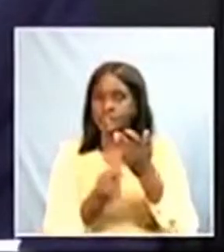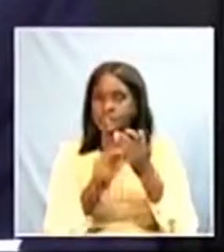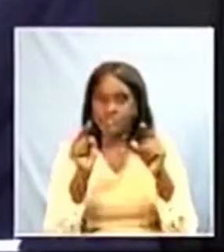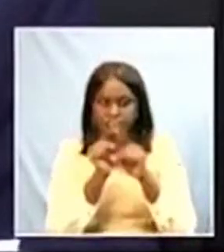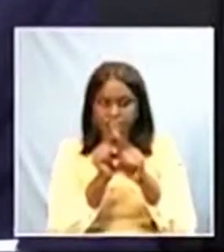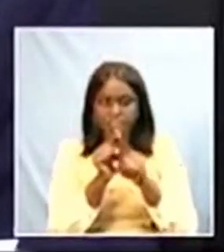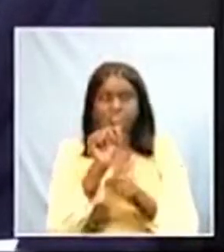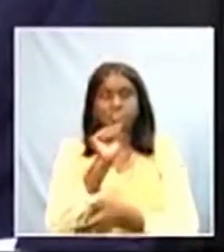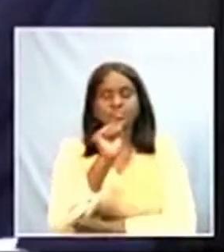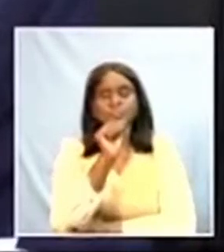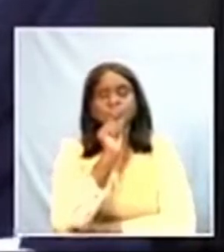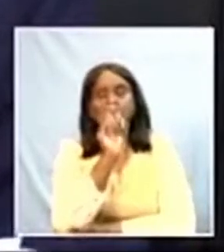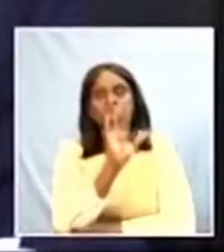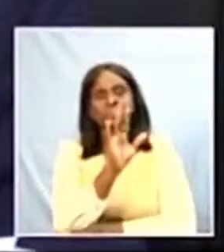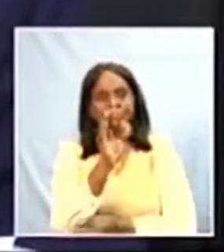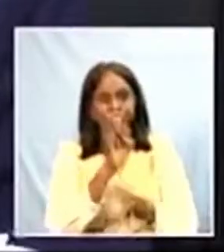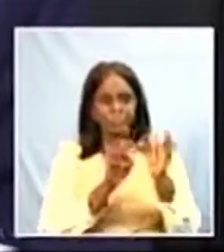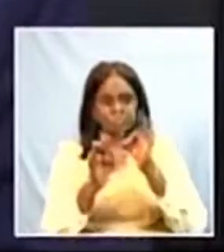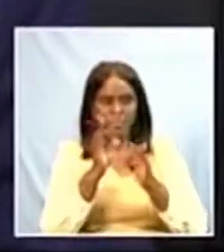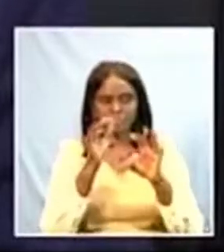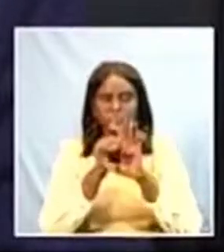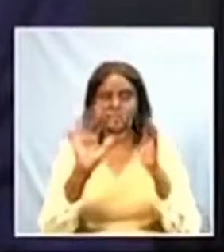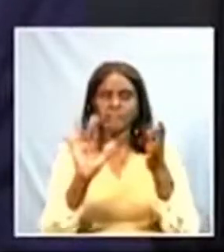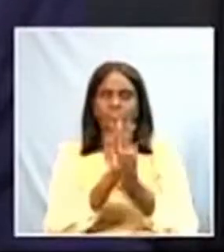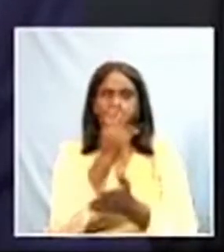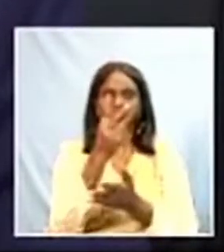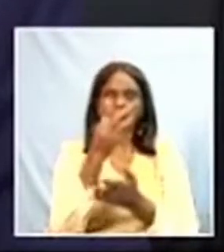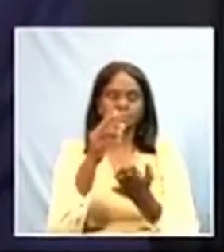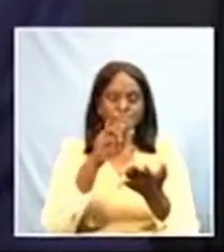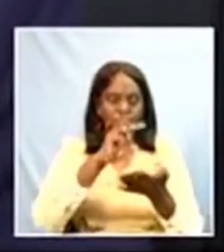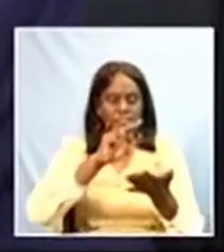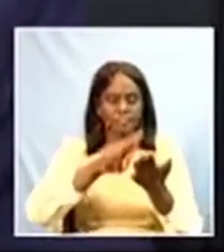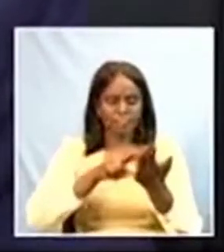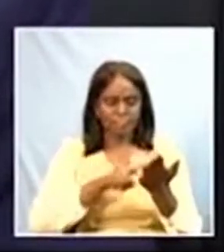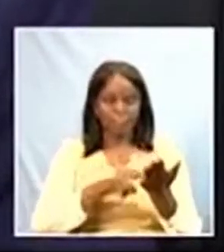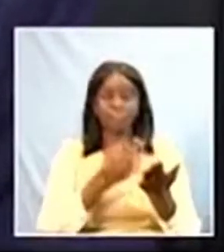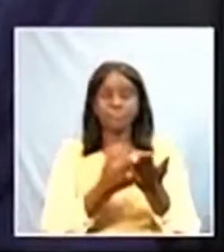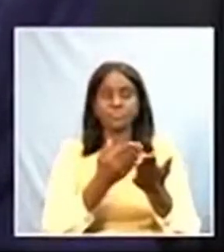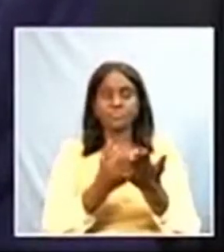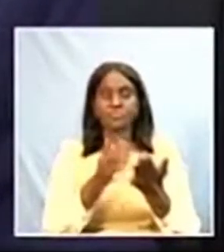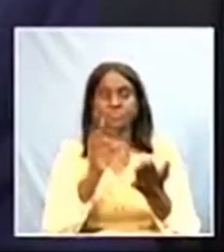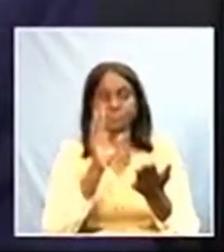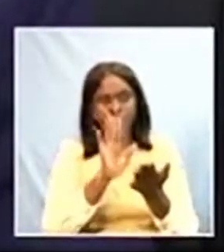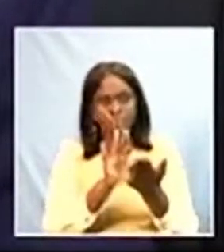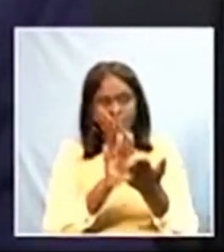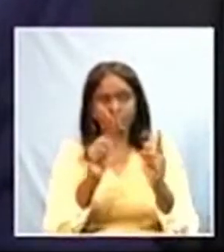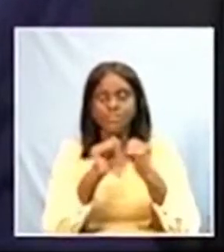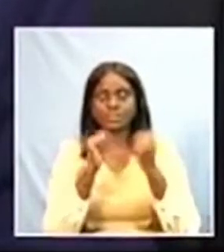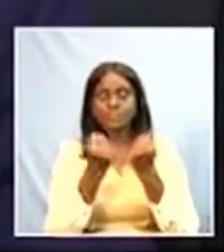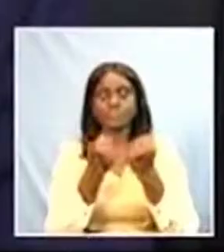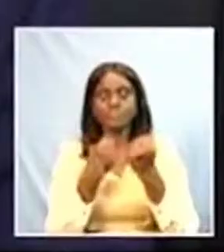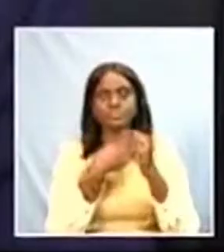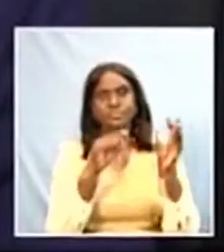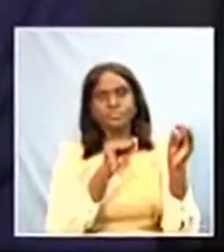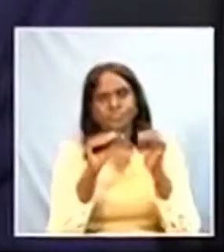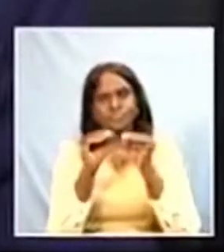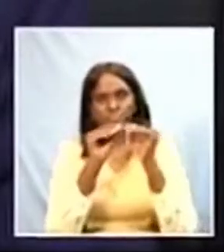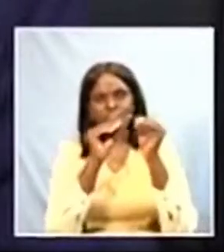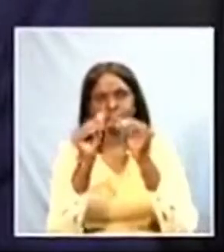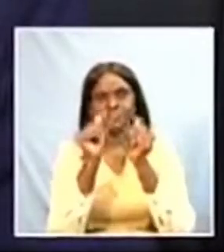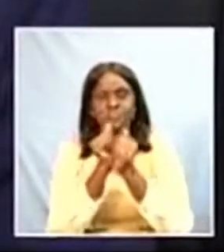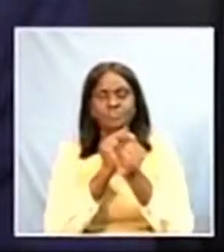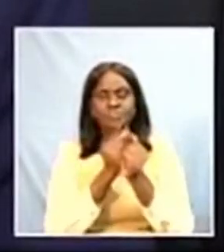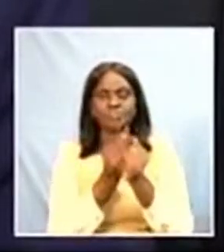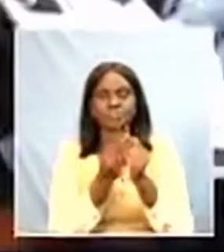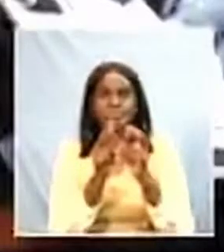is actually stated on page 2 of the minutes here. Are we there, Tim? I want you to be moving with us,